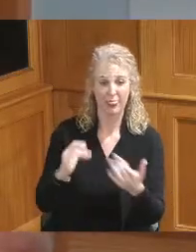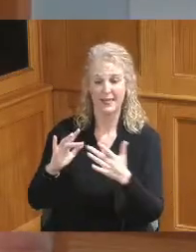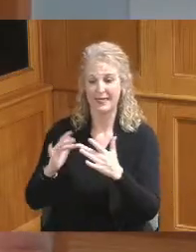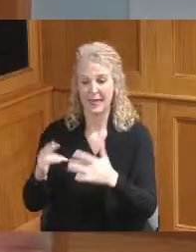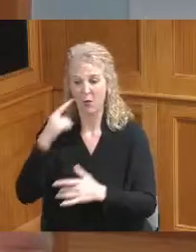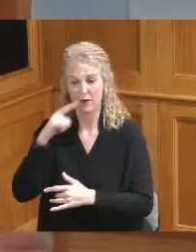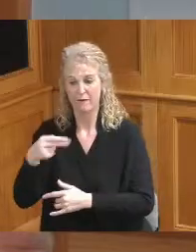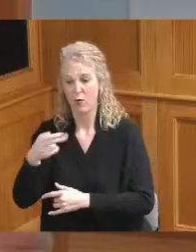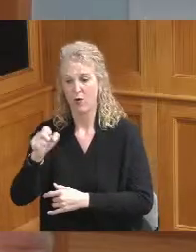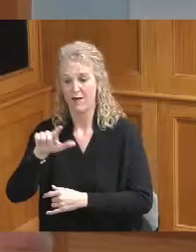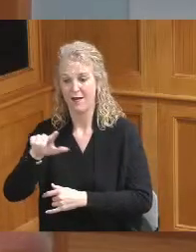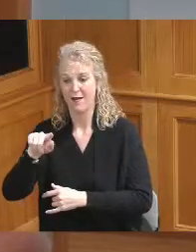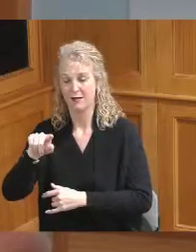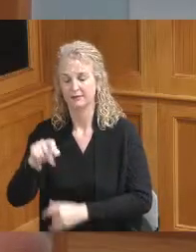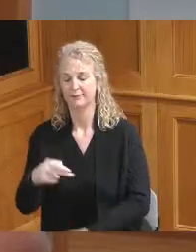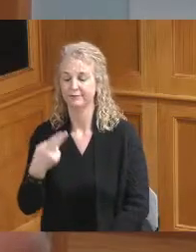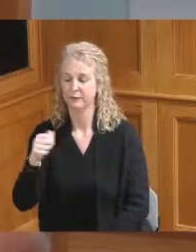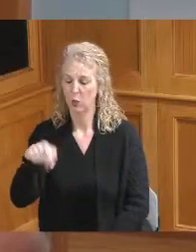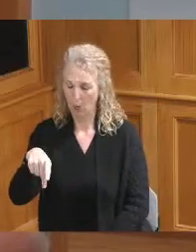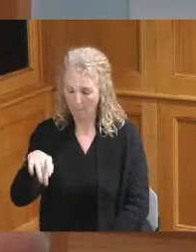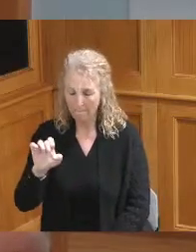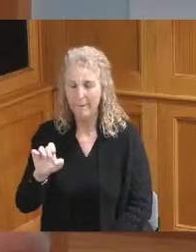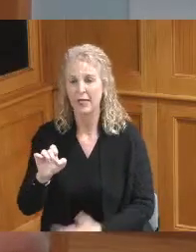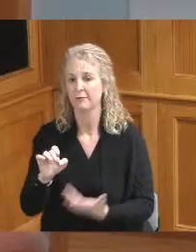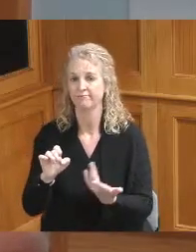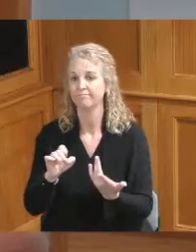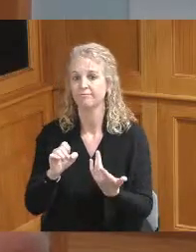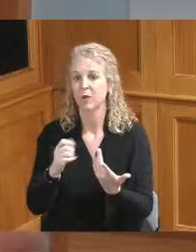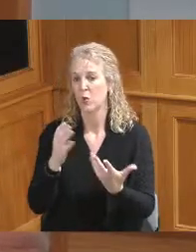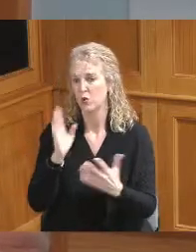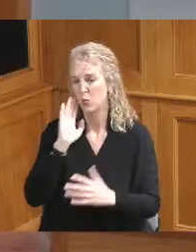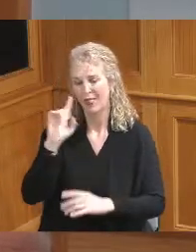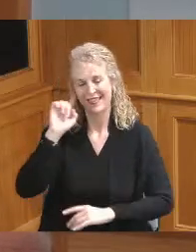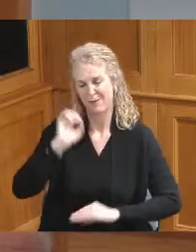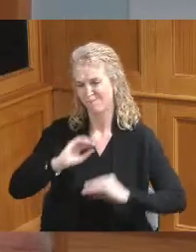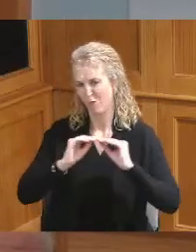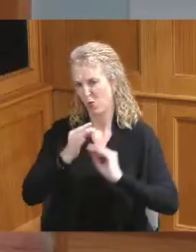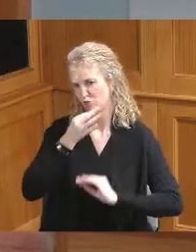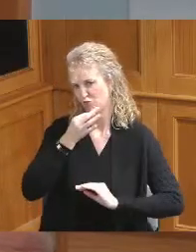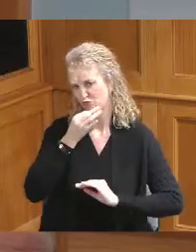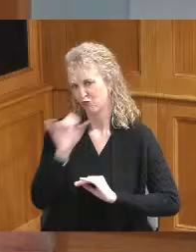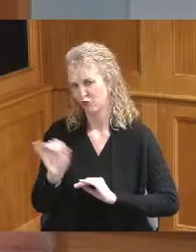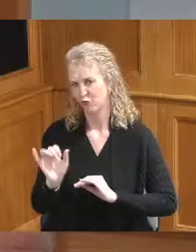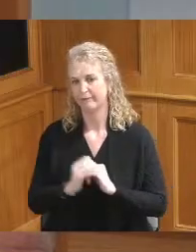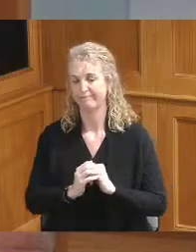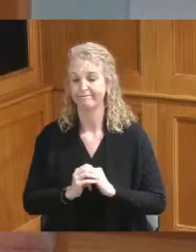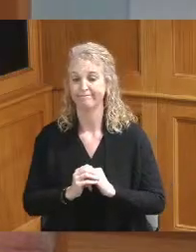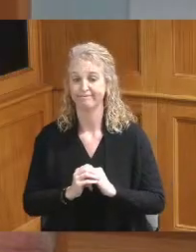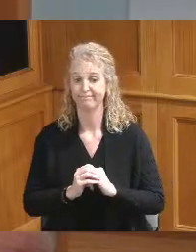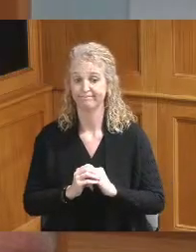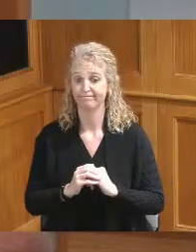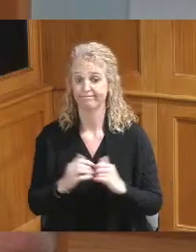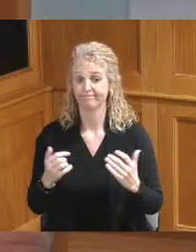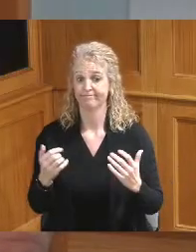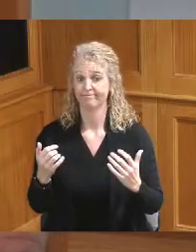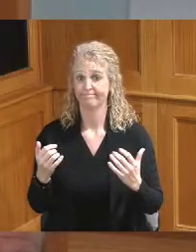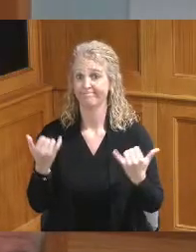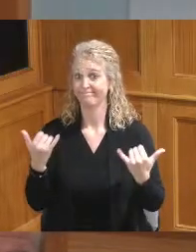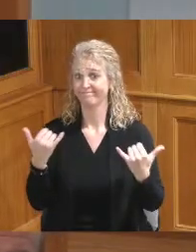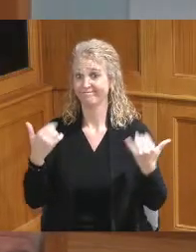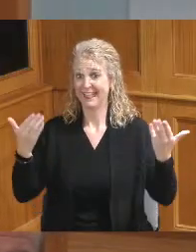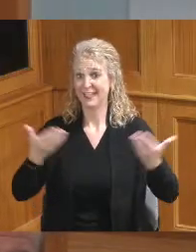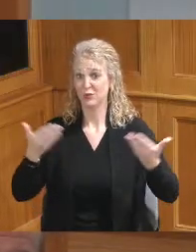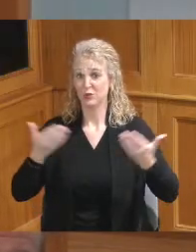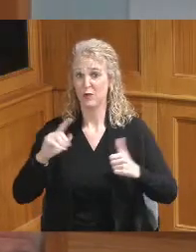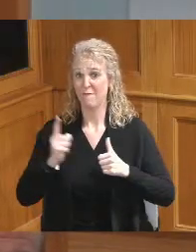Closing the Health Gap to accomplish that goal. And so you'll hear more about that in this presentation, but I will go ahead and introduce